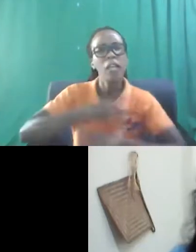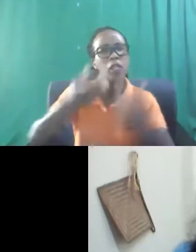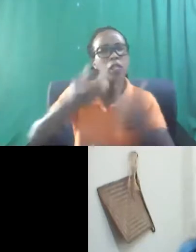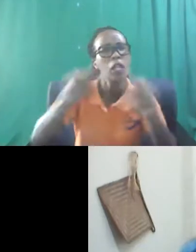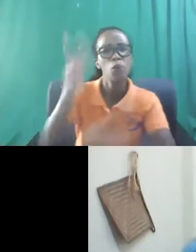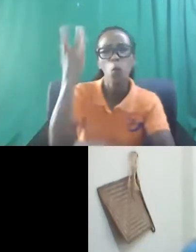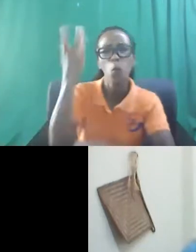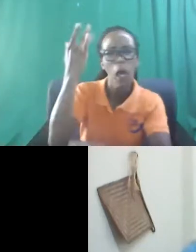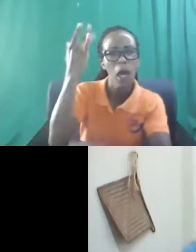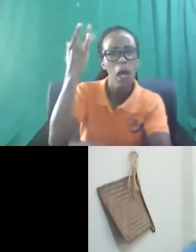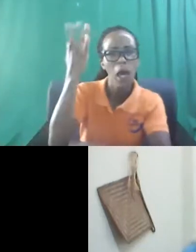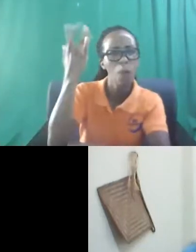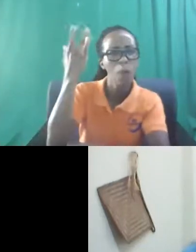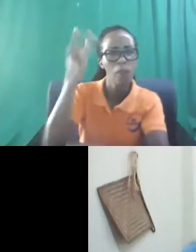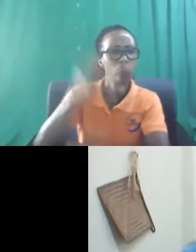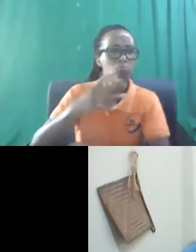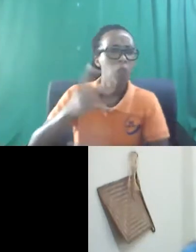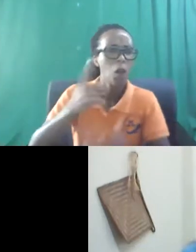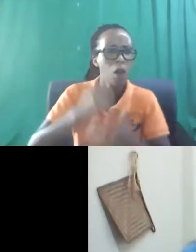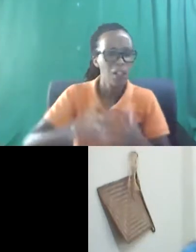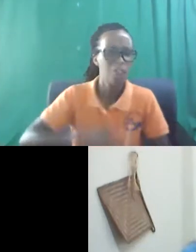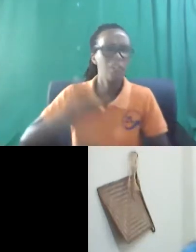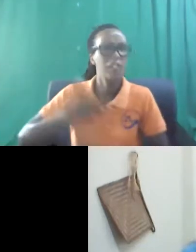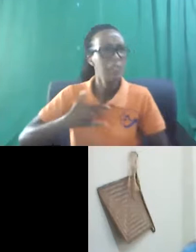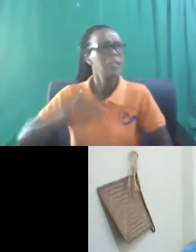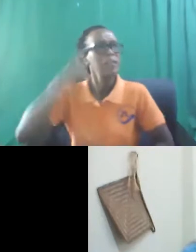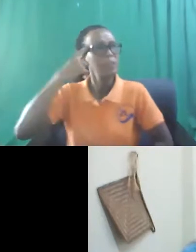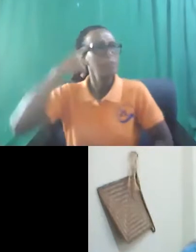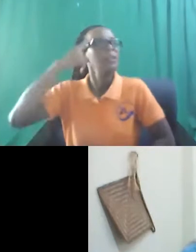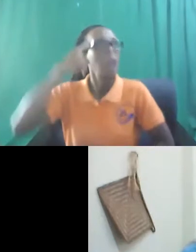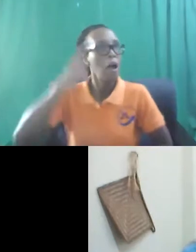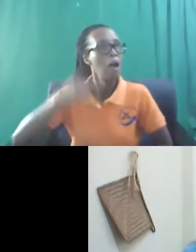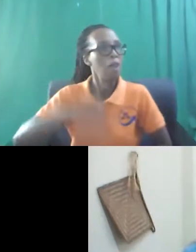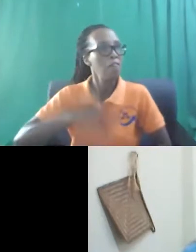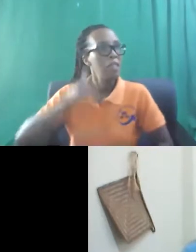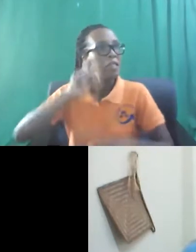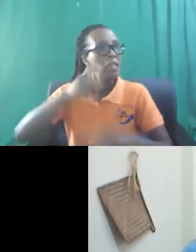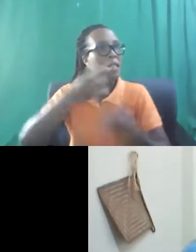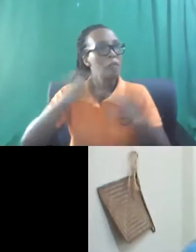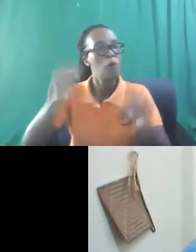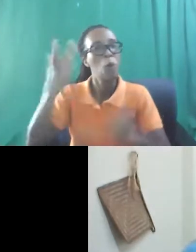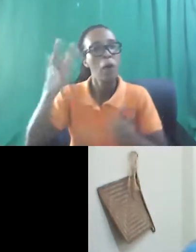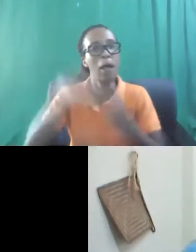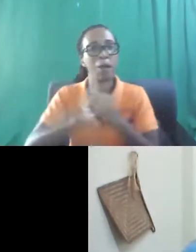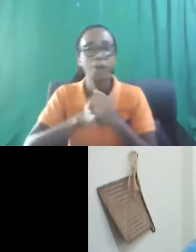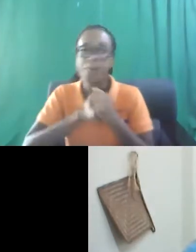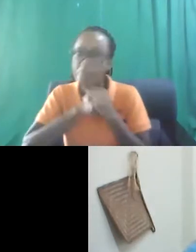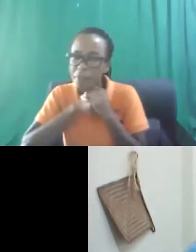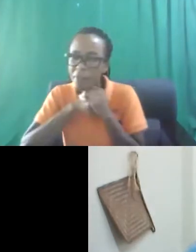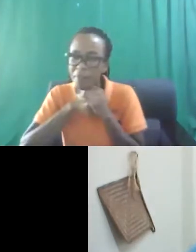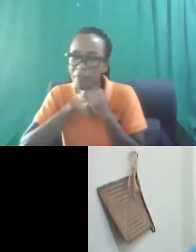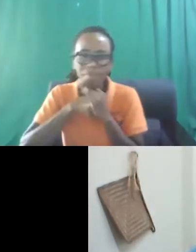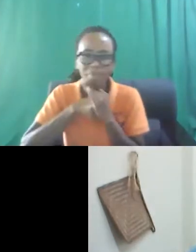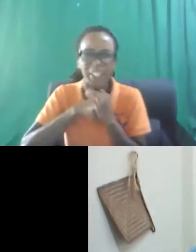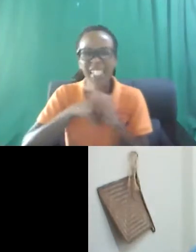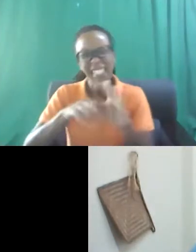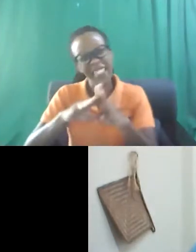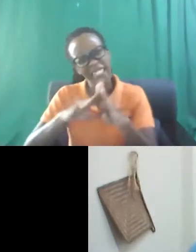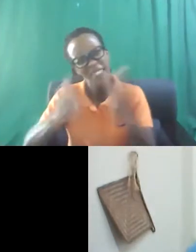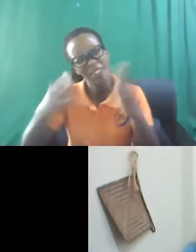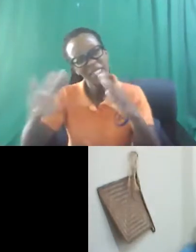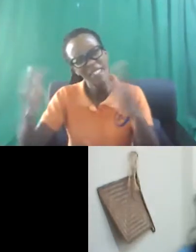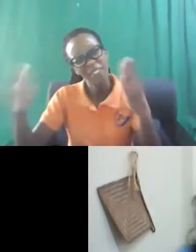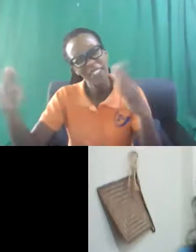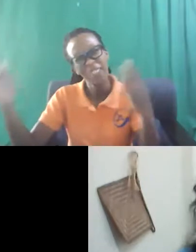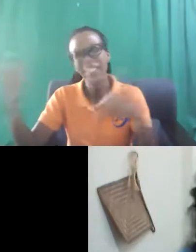What was like your first aha, this is why I'm gonna do it? I feel like I had various moments when